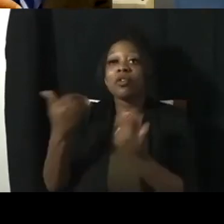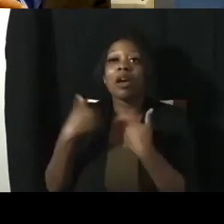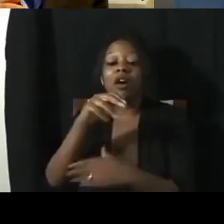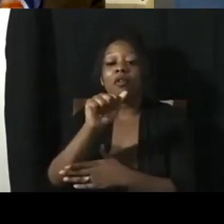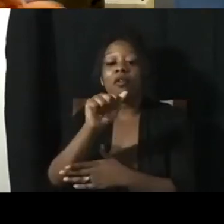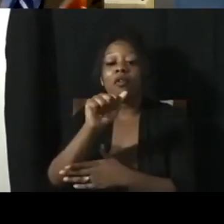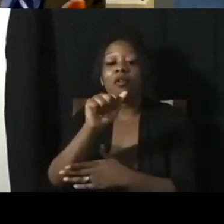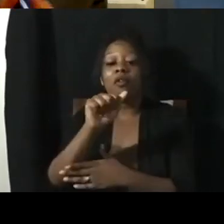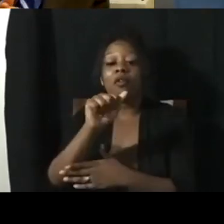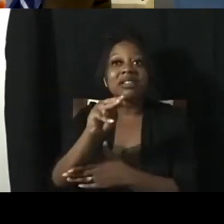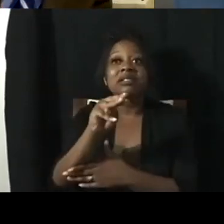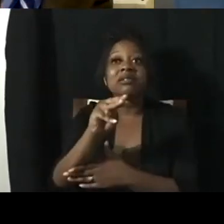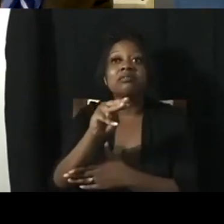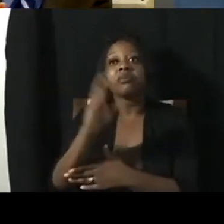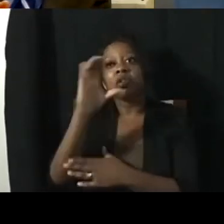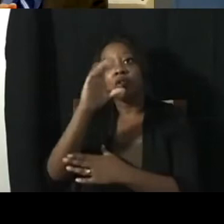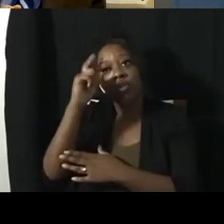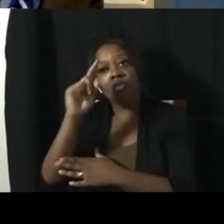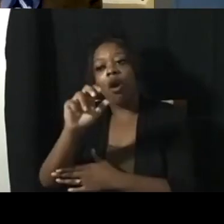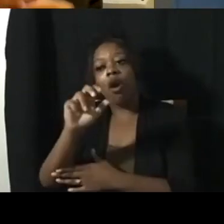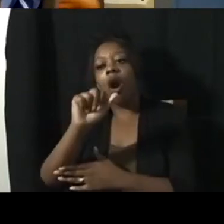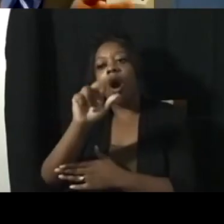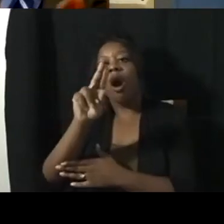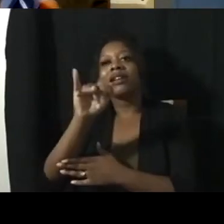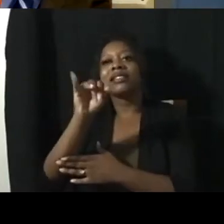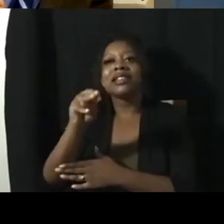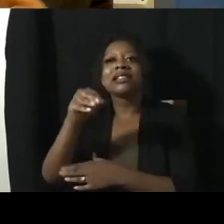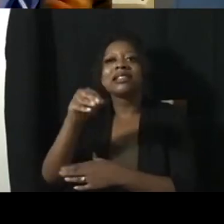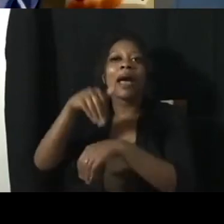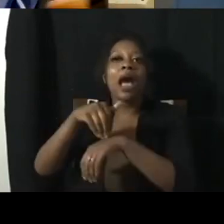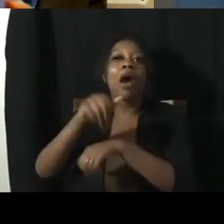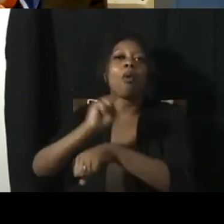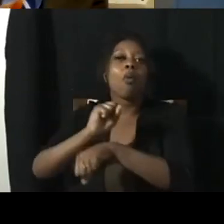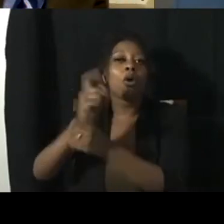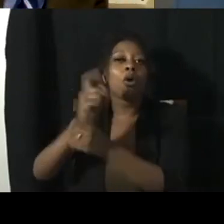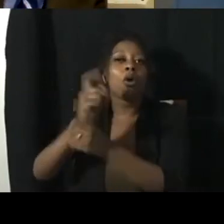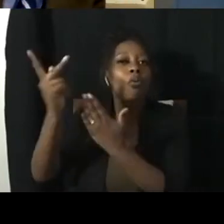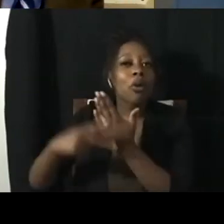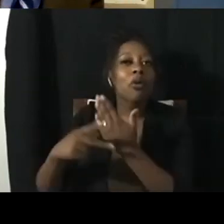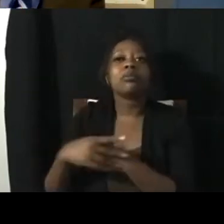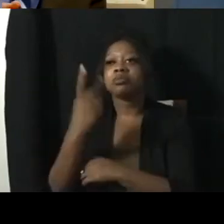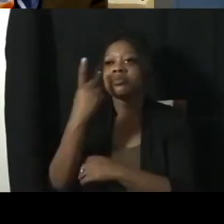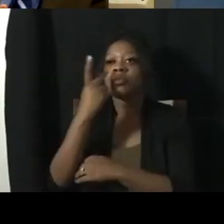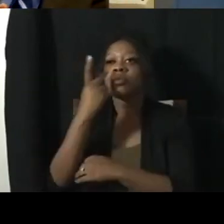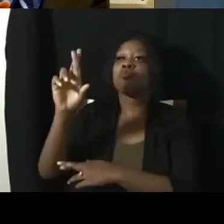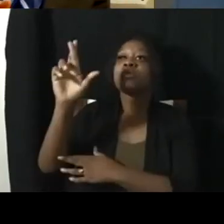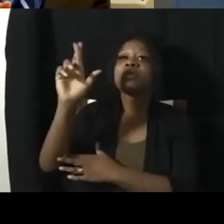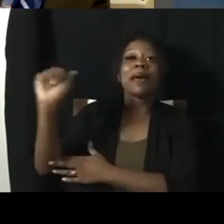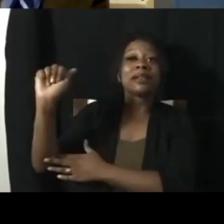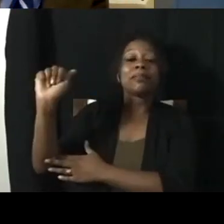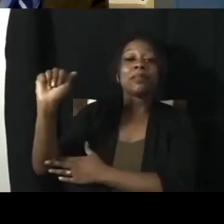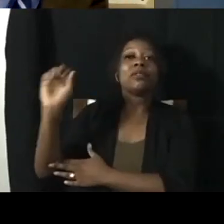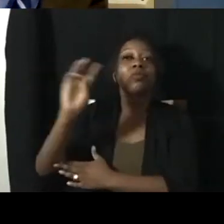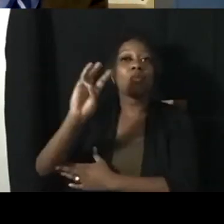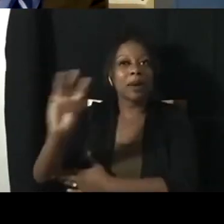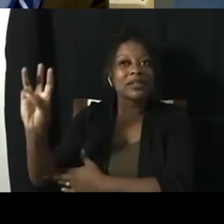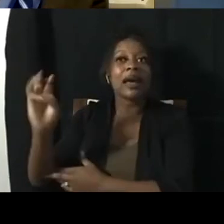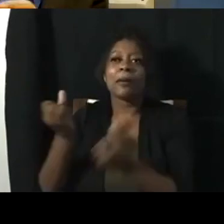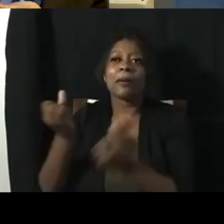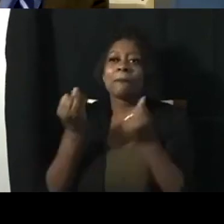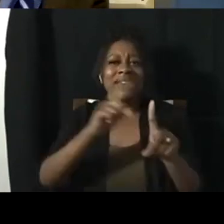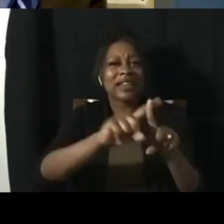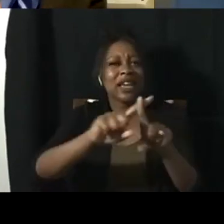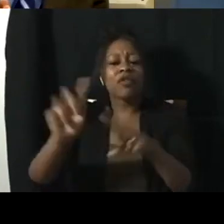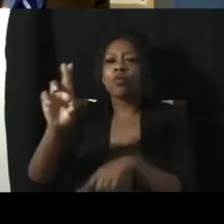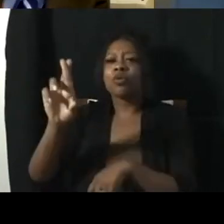are listed up there. I would tell them to go to RespectAbility's website, Disability In, a number of the different disability organizations in the United States, and look at the